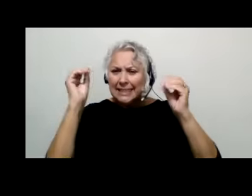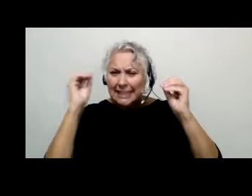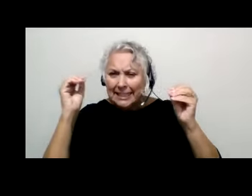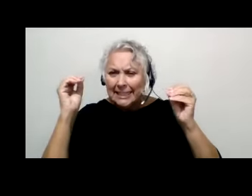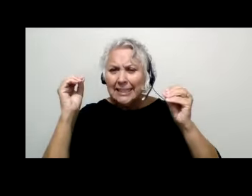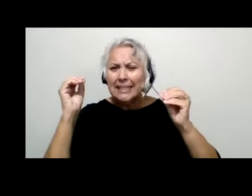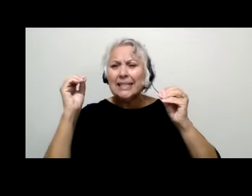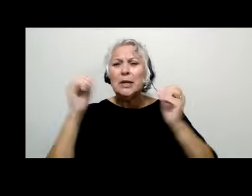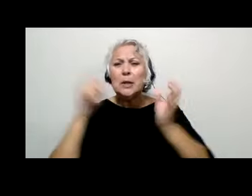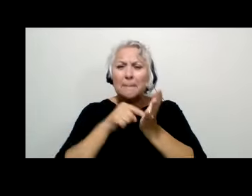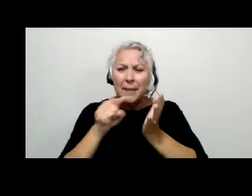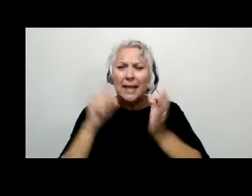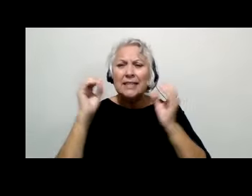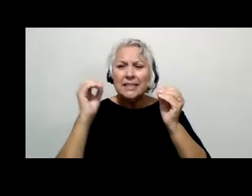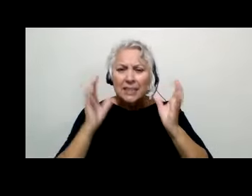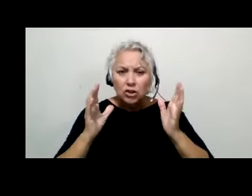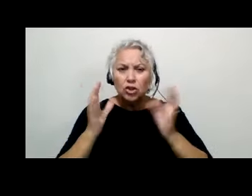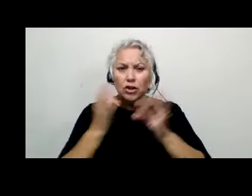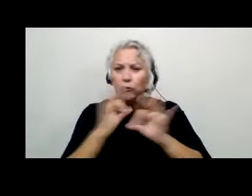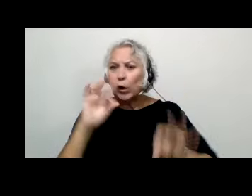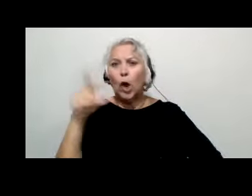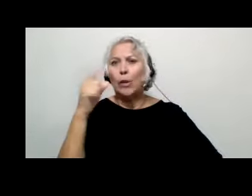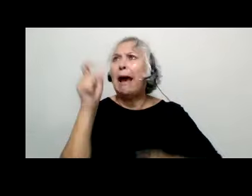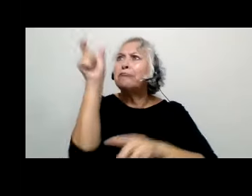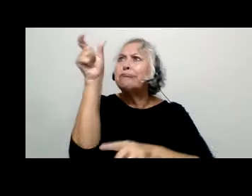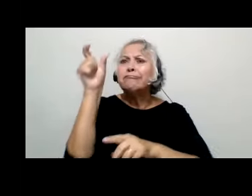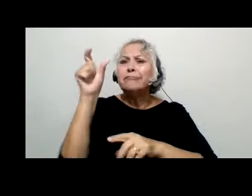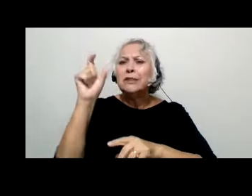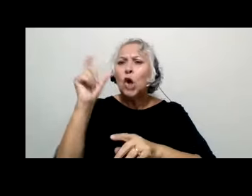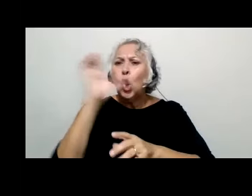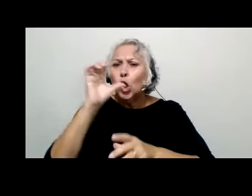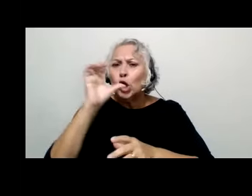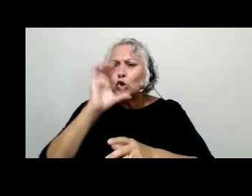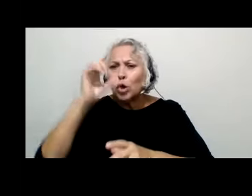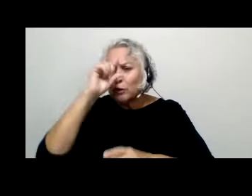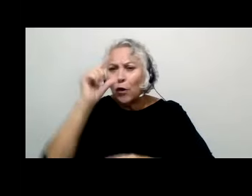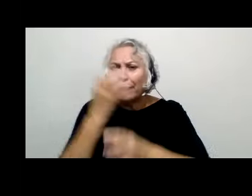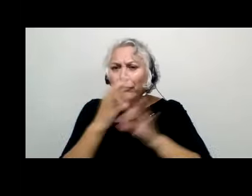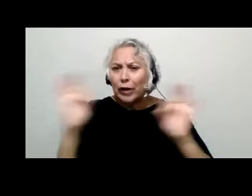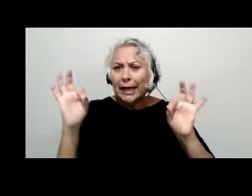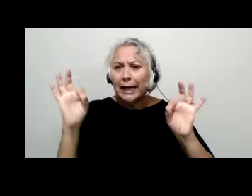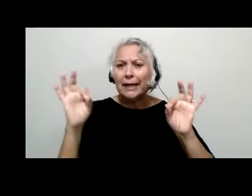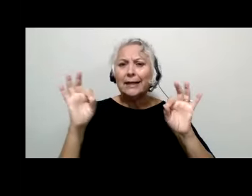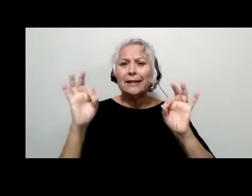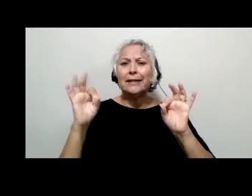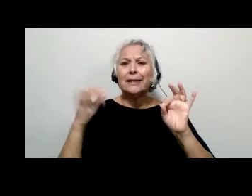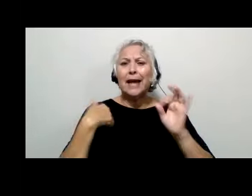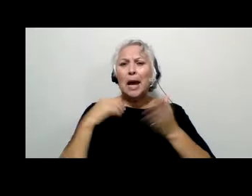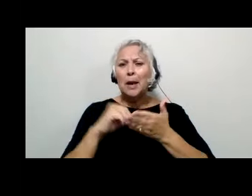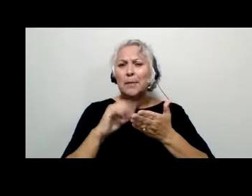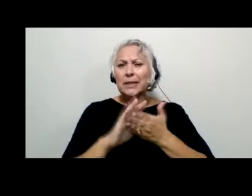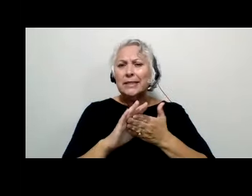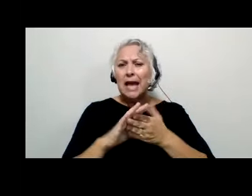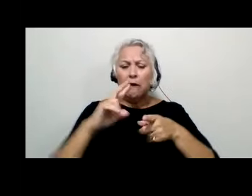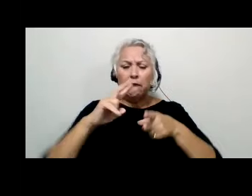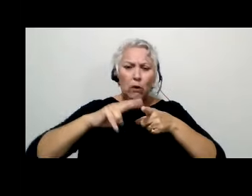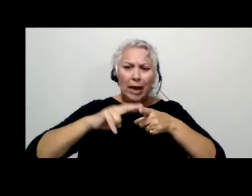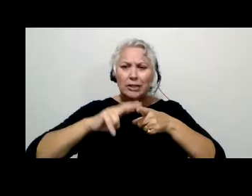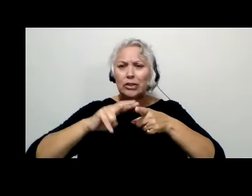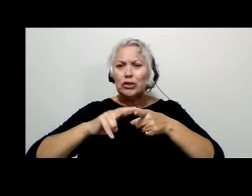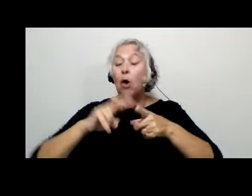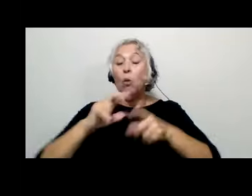with free only. So, I put down vocational task